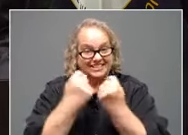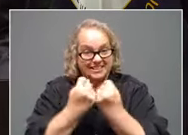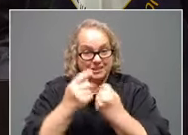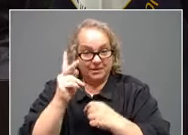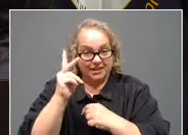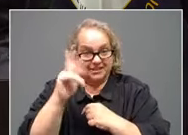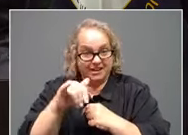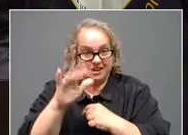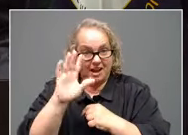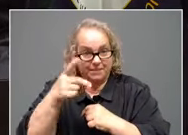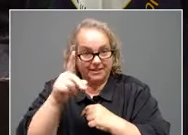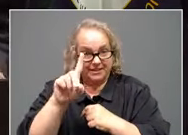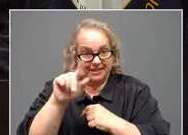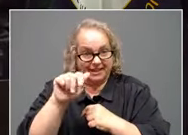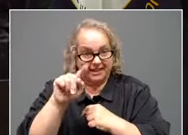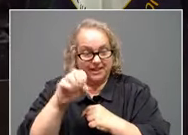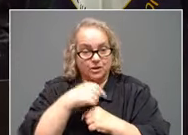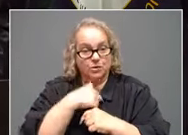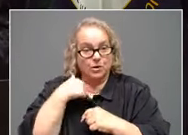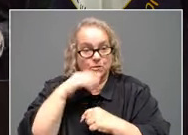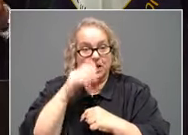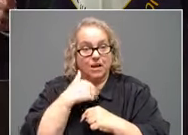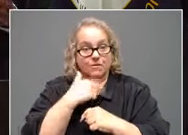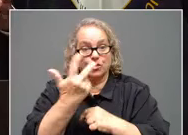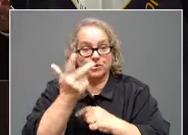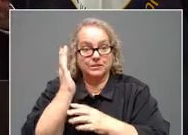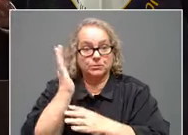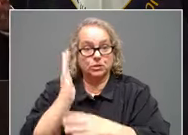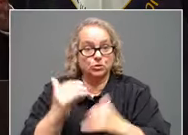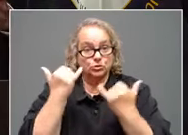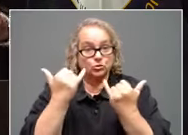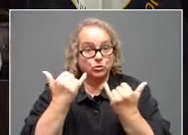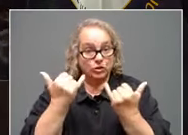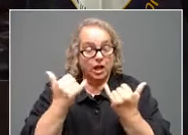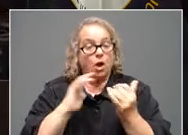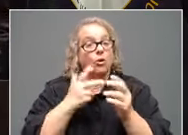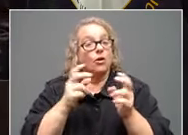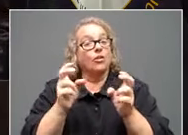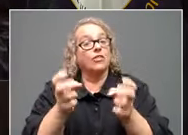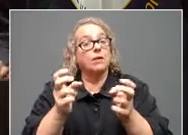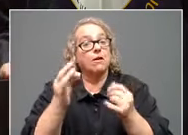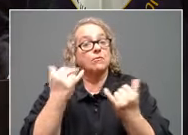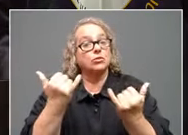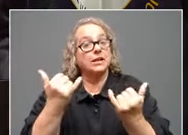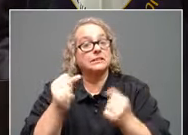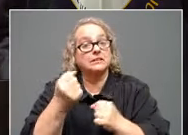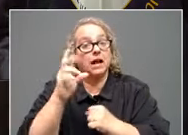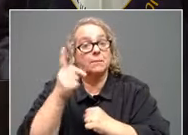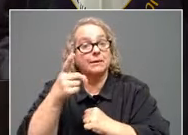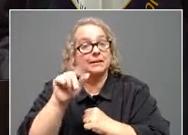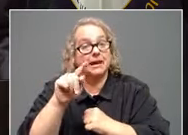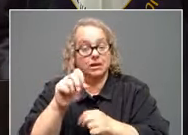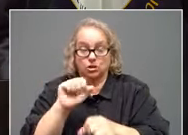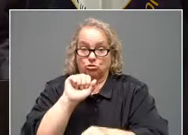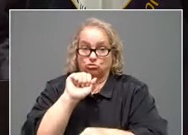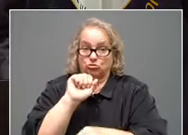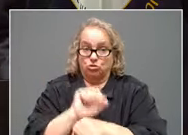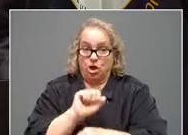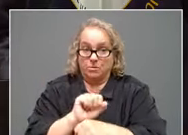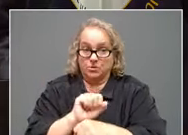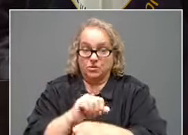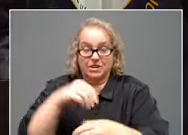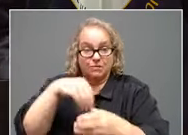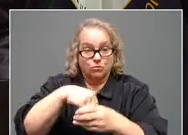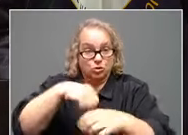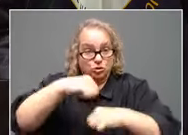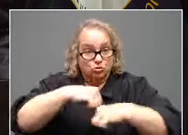update. We'll have three speakers today. Our theme of today's update are jobs, infrastructure,